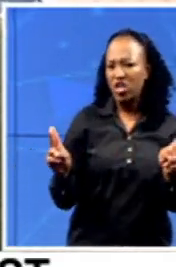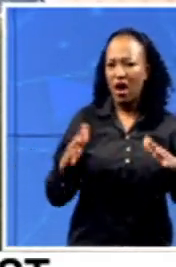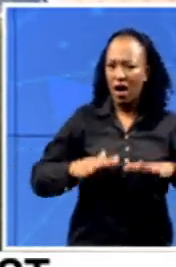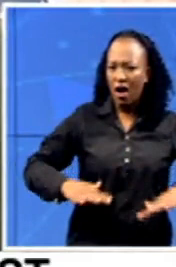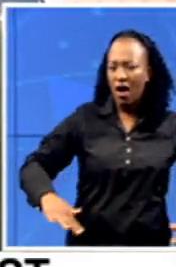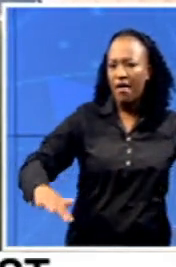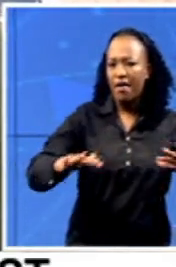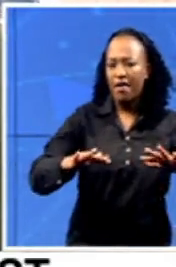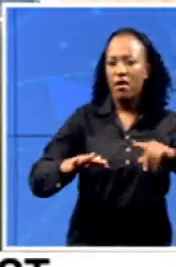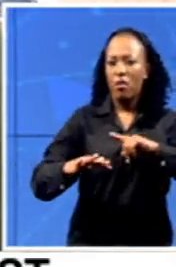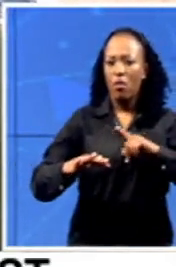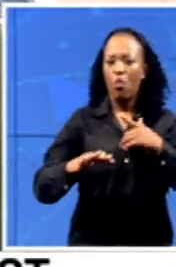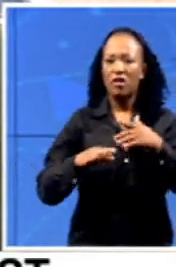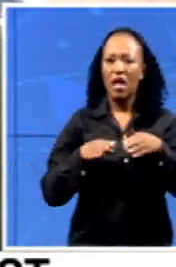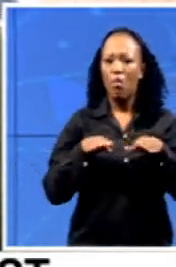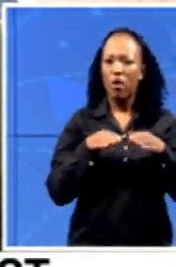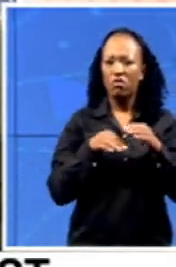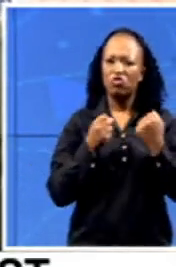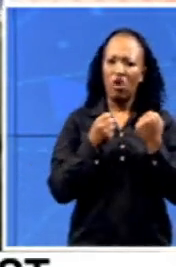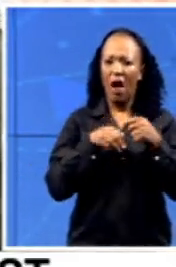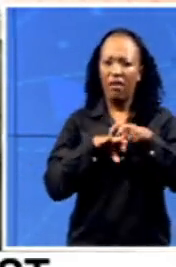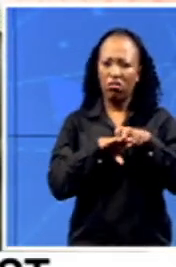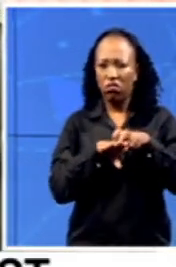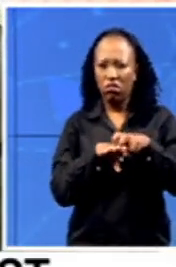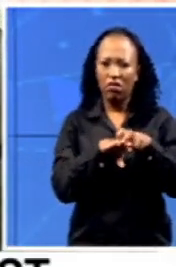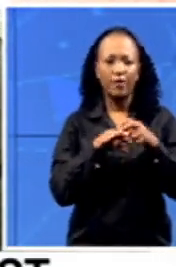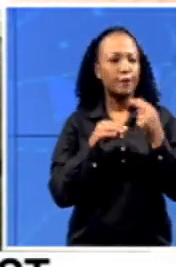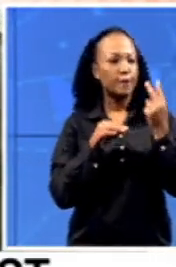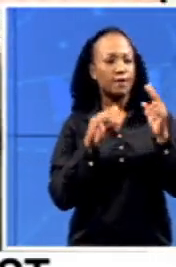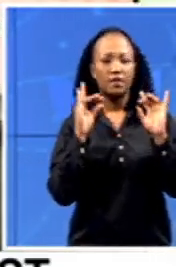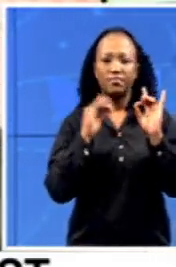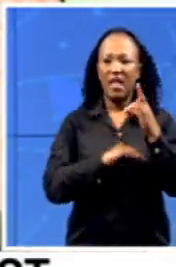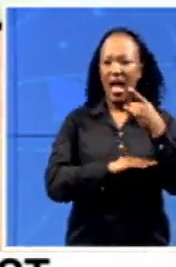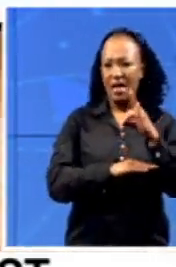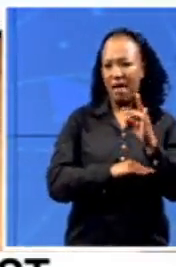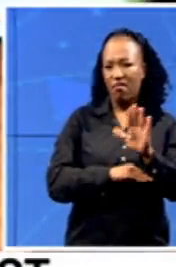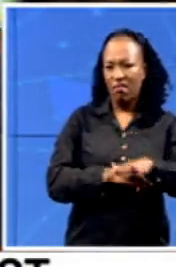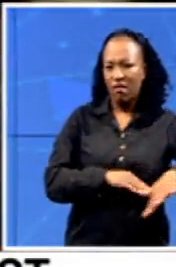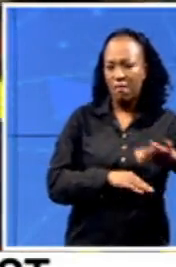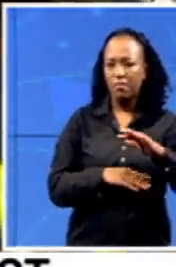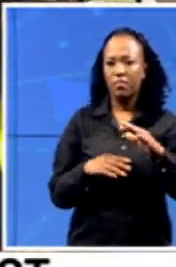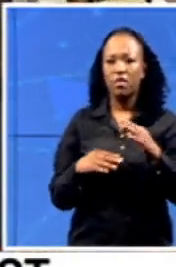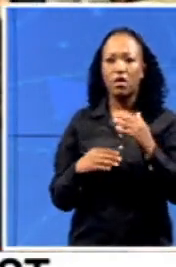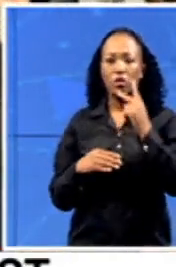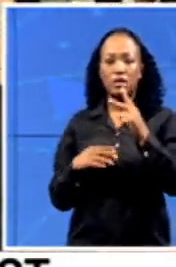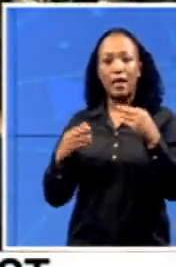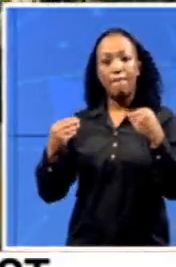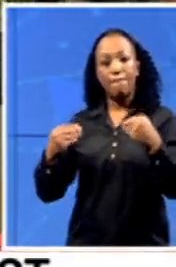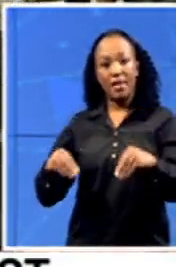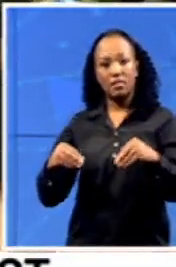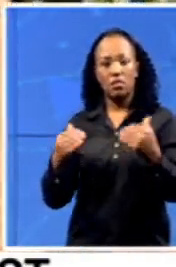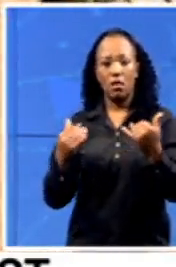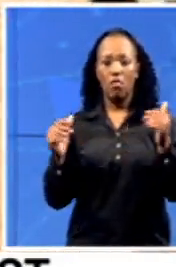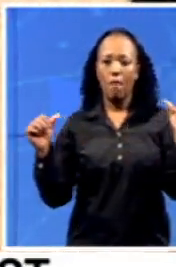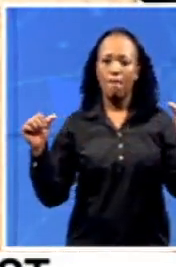guided game drives. Now that we are seeing the business slowly returning to normalcy, how